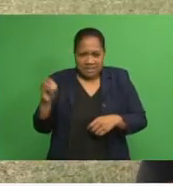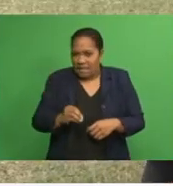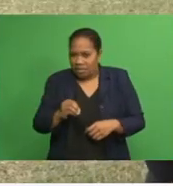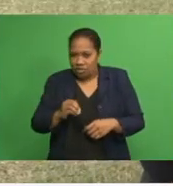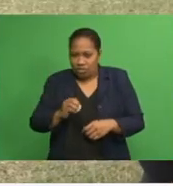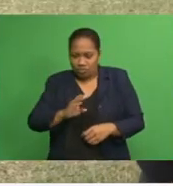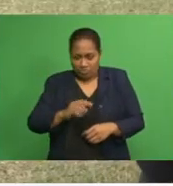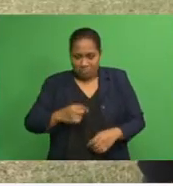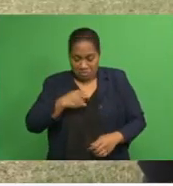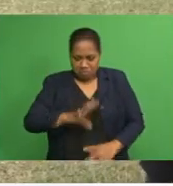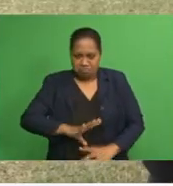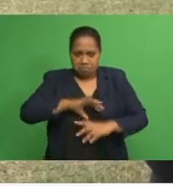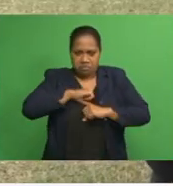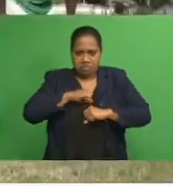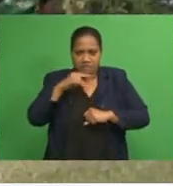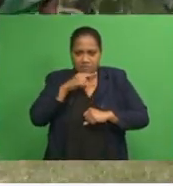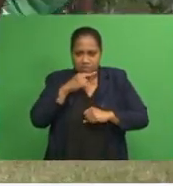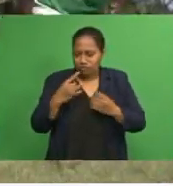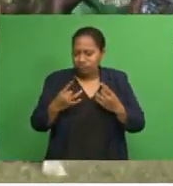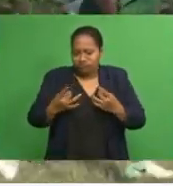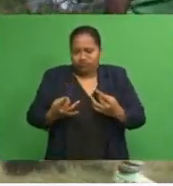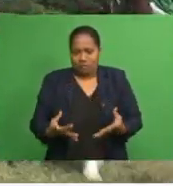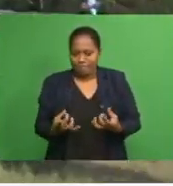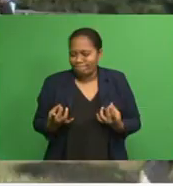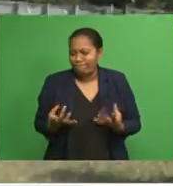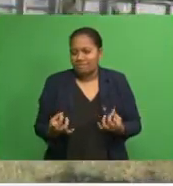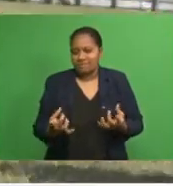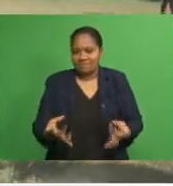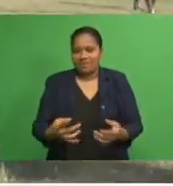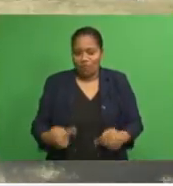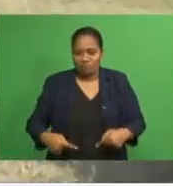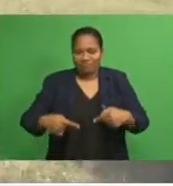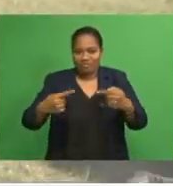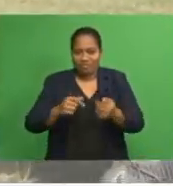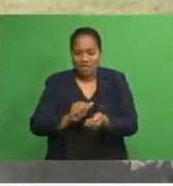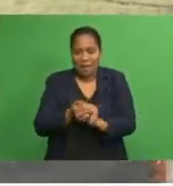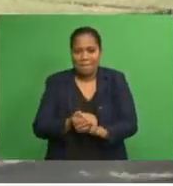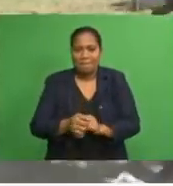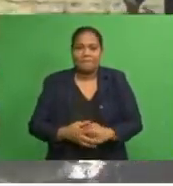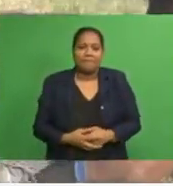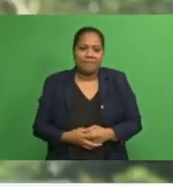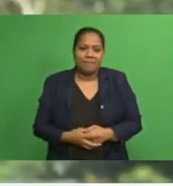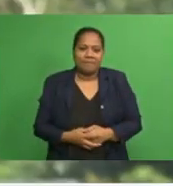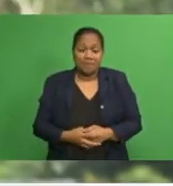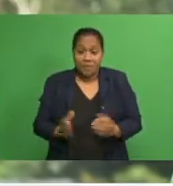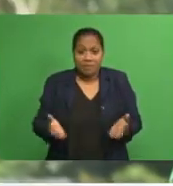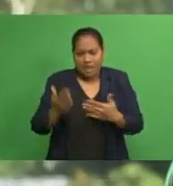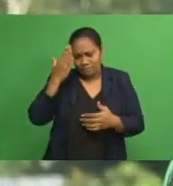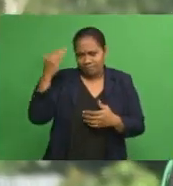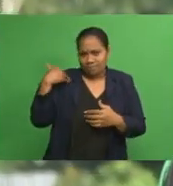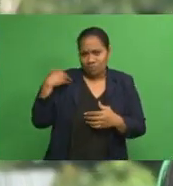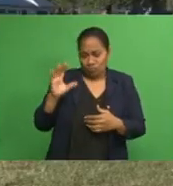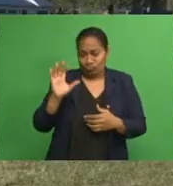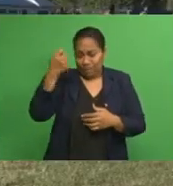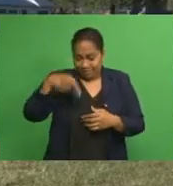confident the boys are really prepared for Saturday. Players have been reminded that getting a win this Saturday will